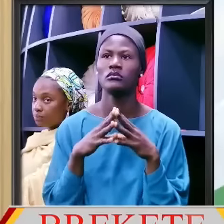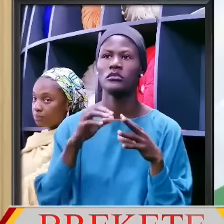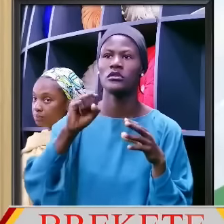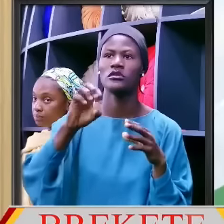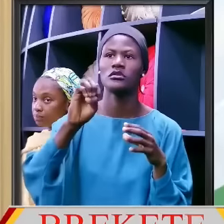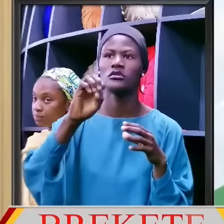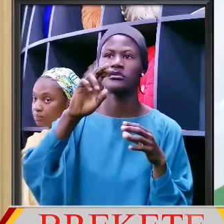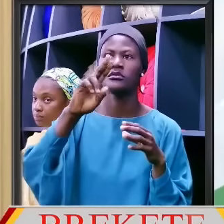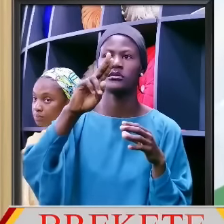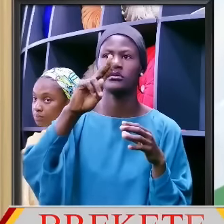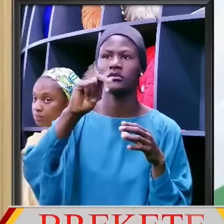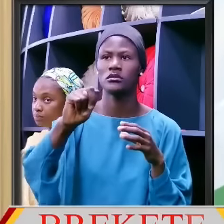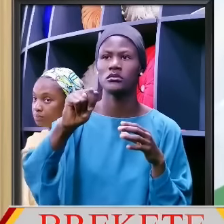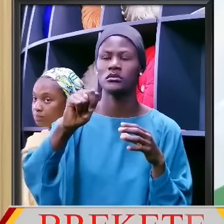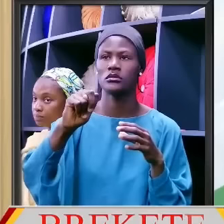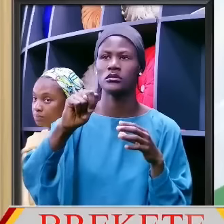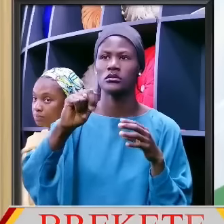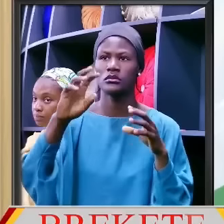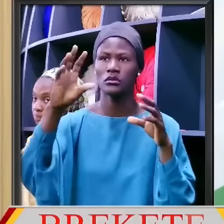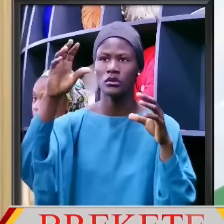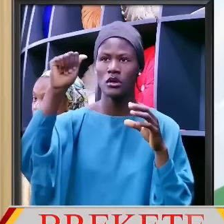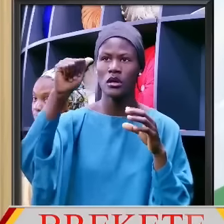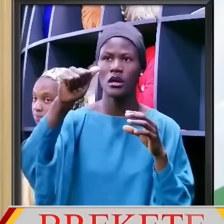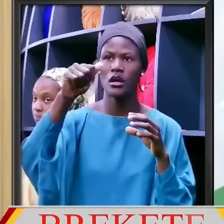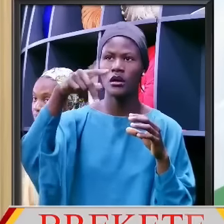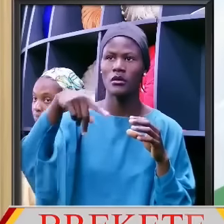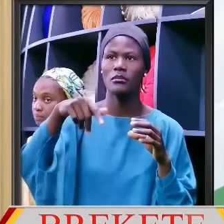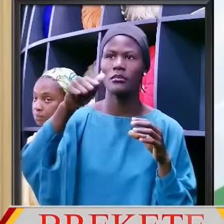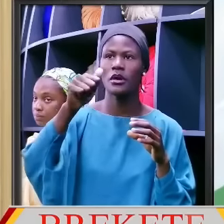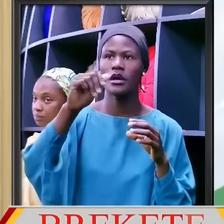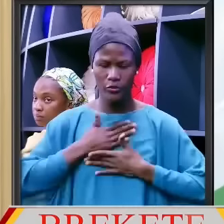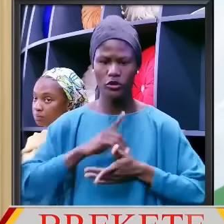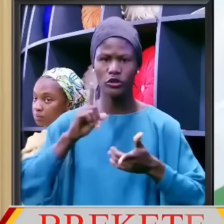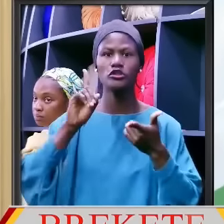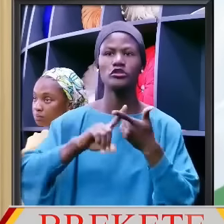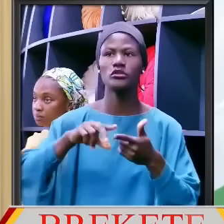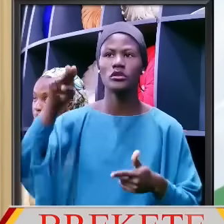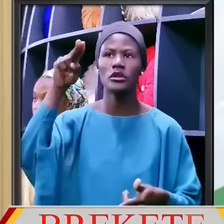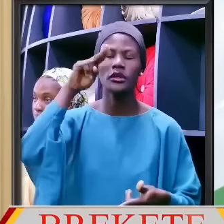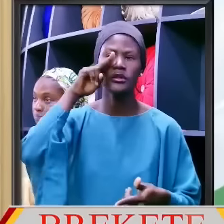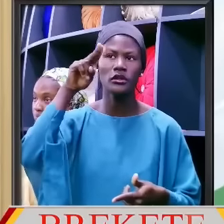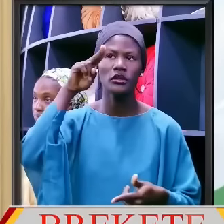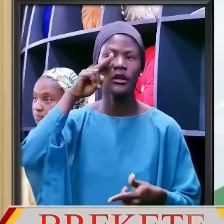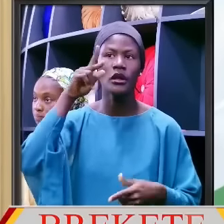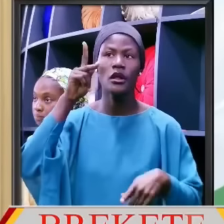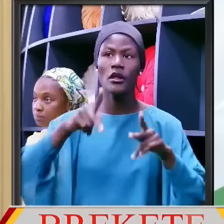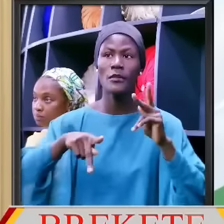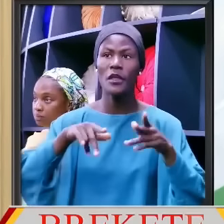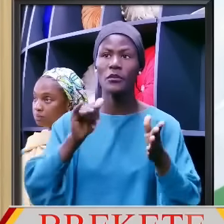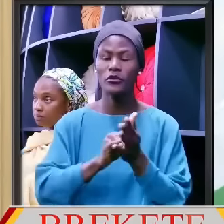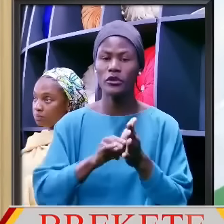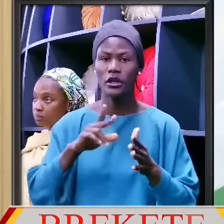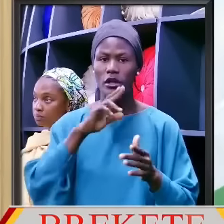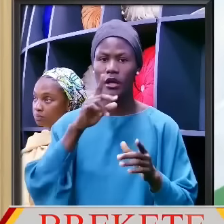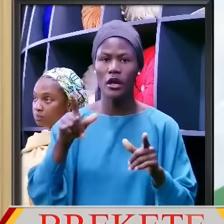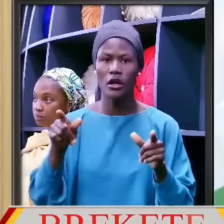Senator Akpabio must apologize to Nigerians. People way they close